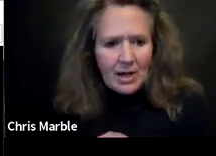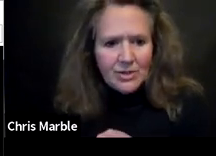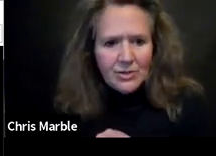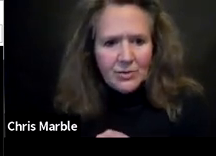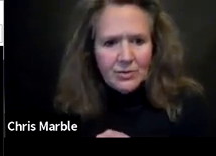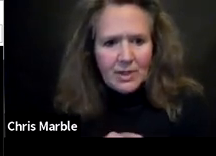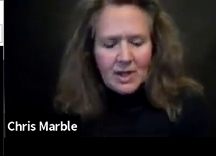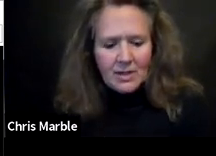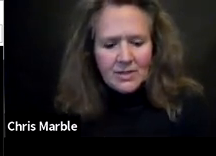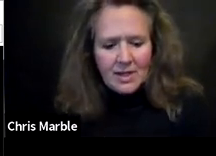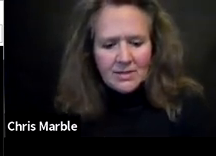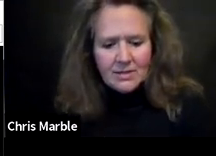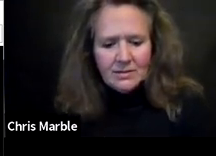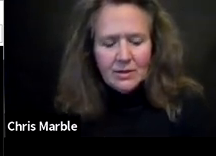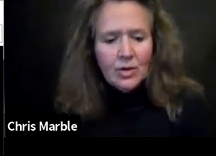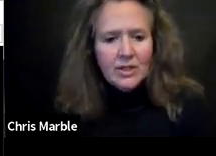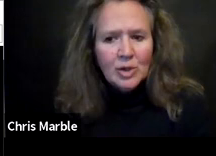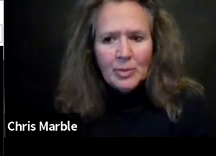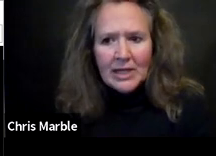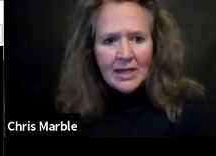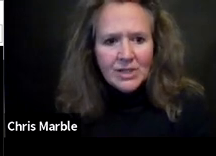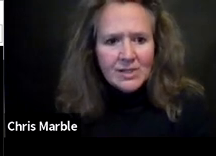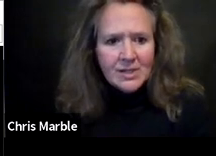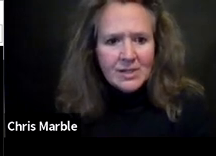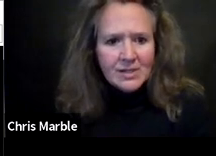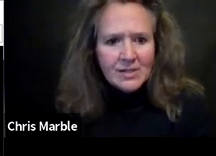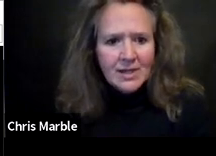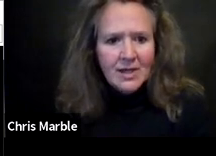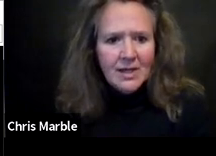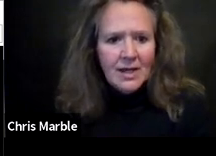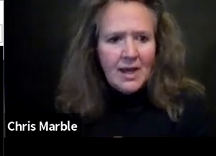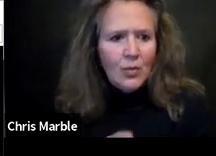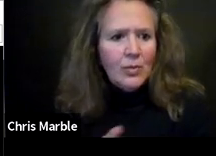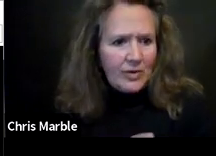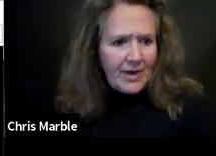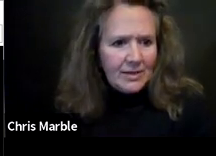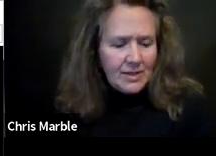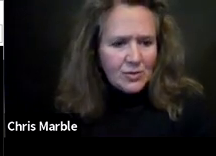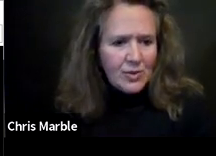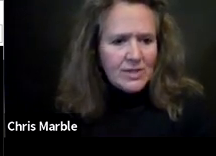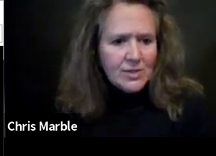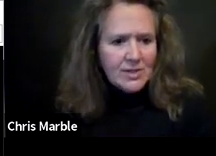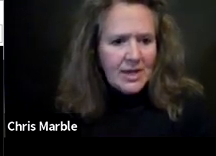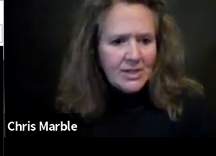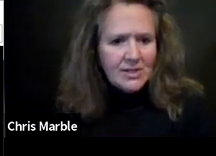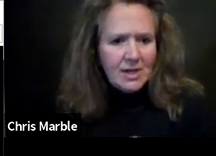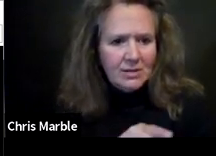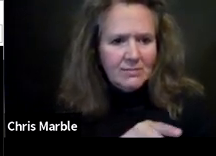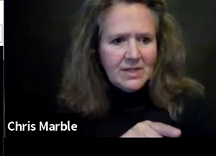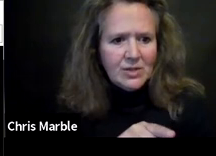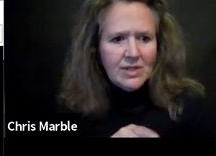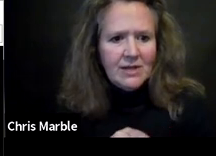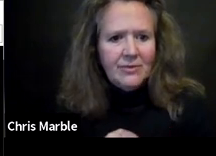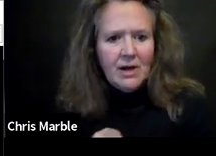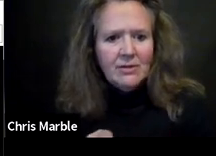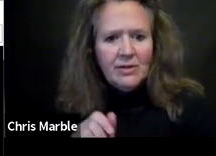about how to, uh, contact local interpreting agencies. And where you would find that on this resources page